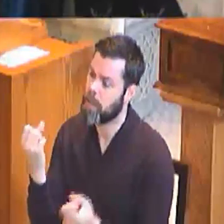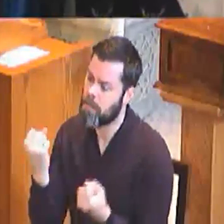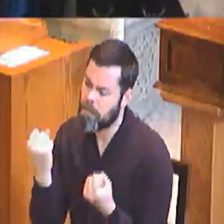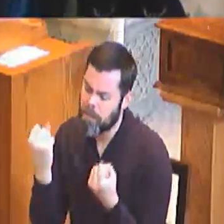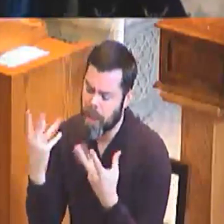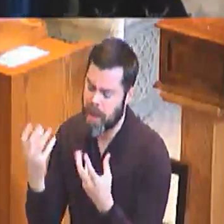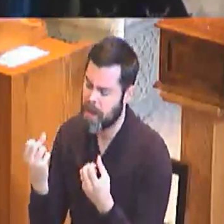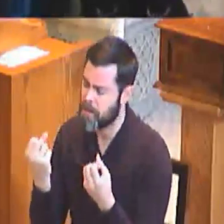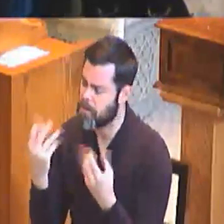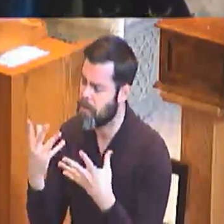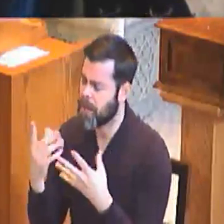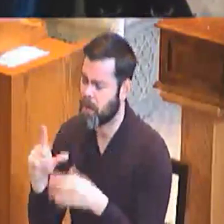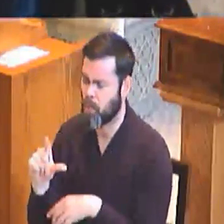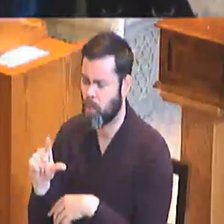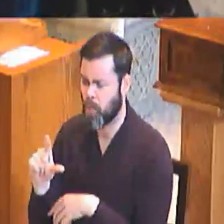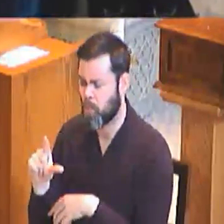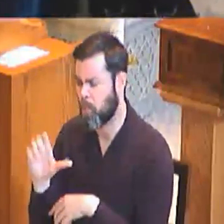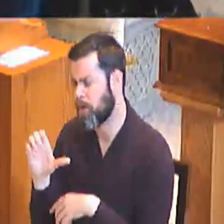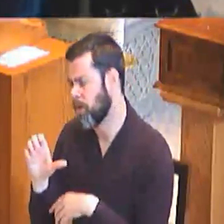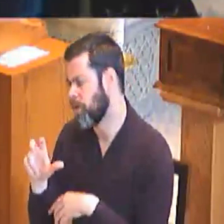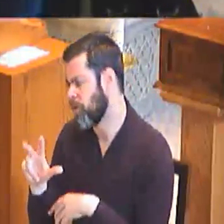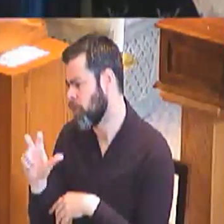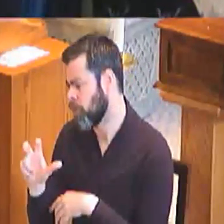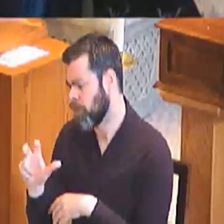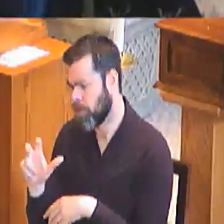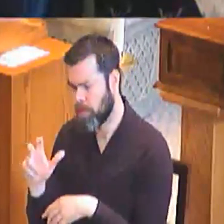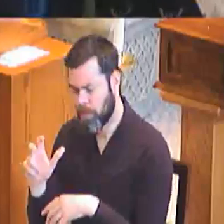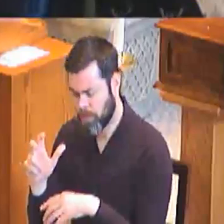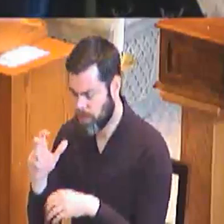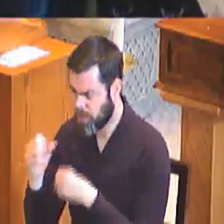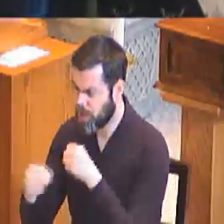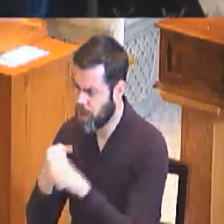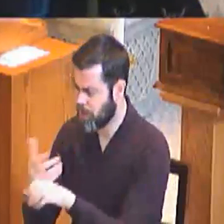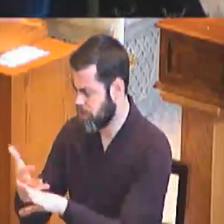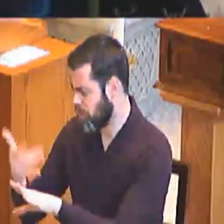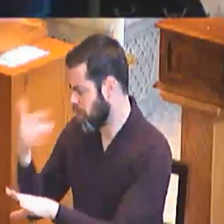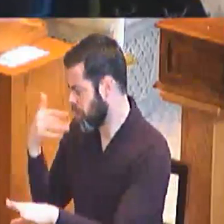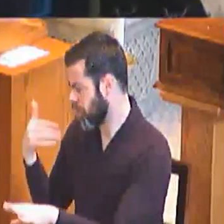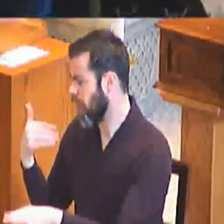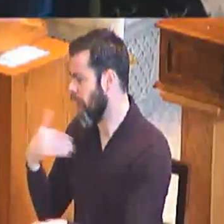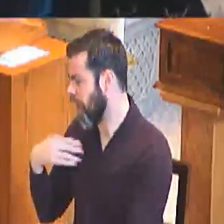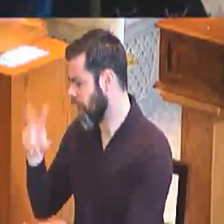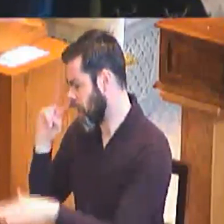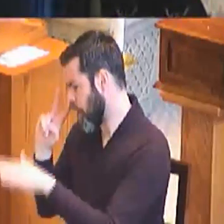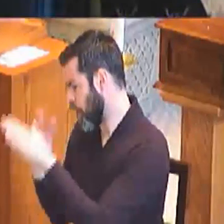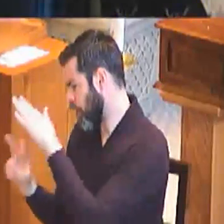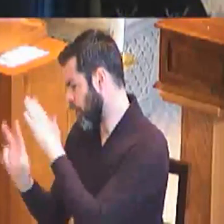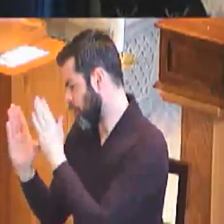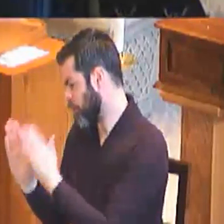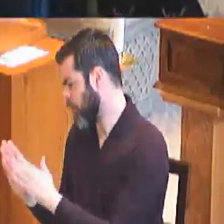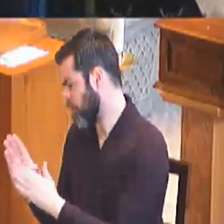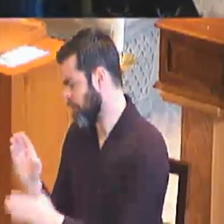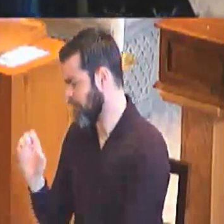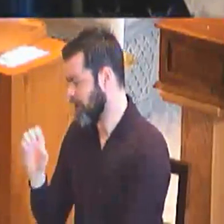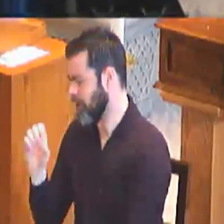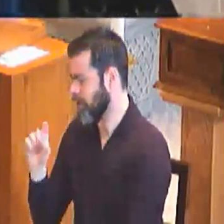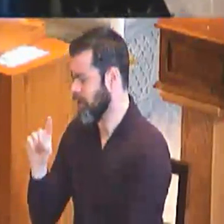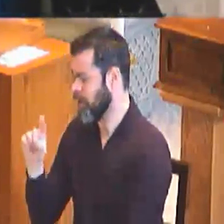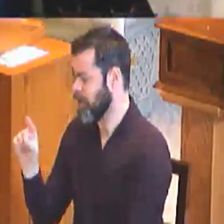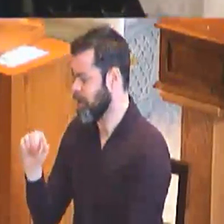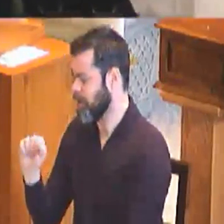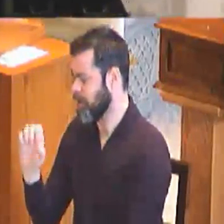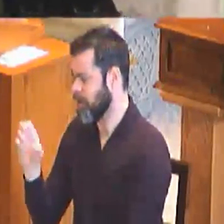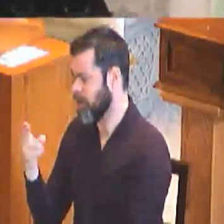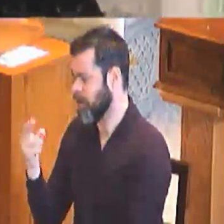to Jesus, there was a prophet, Zechariah. Zechariah, at the time